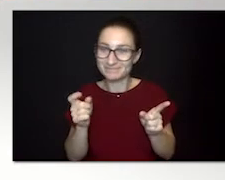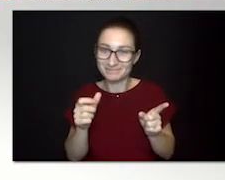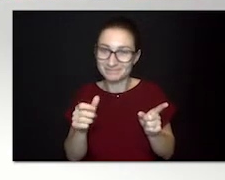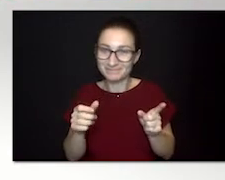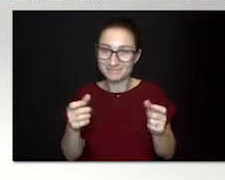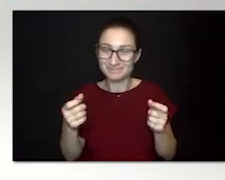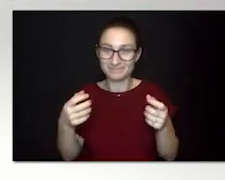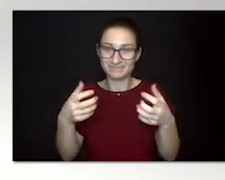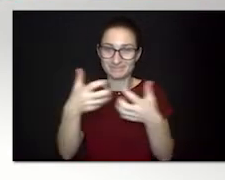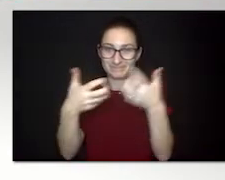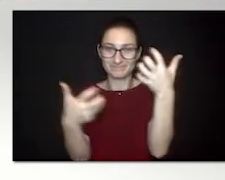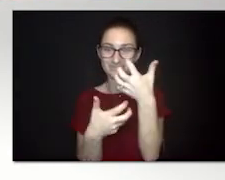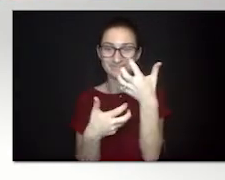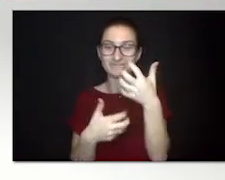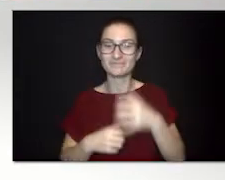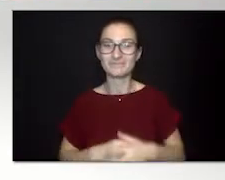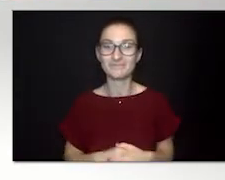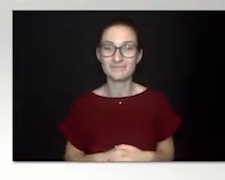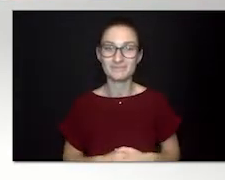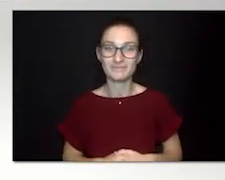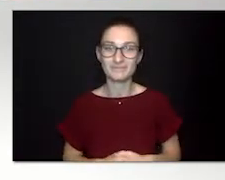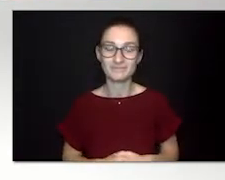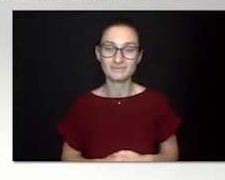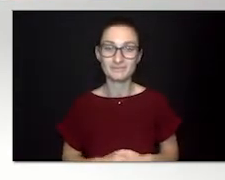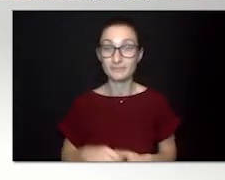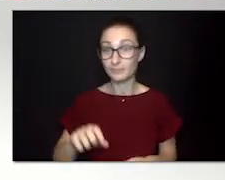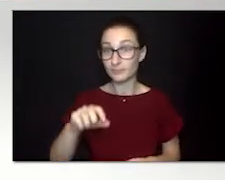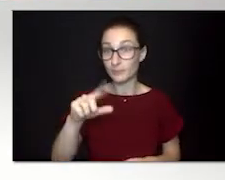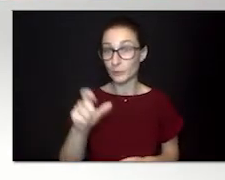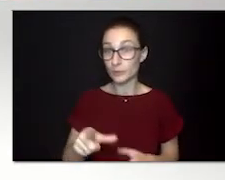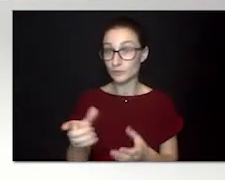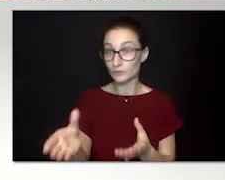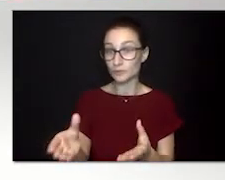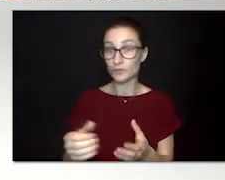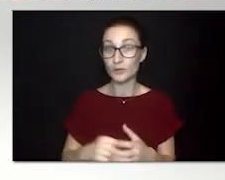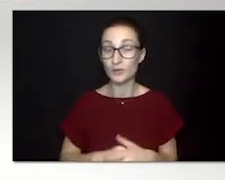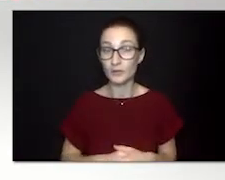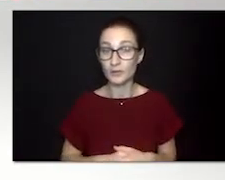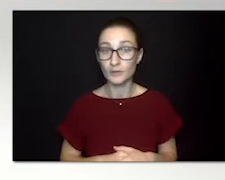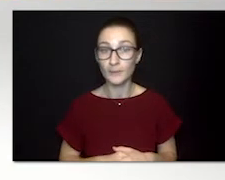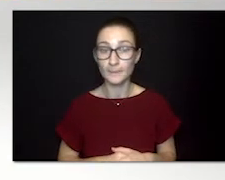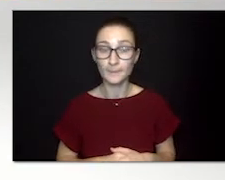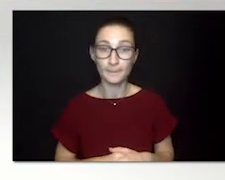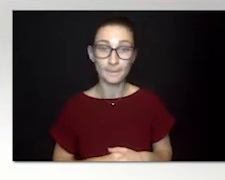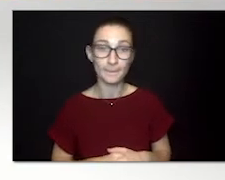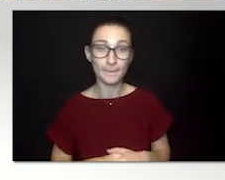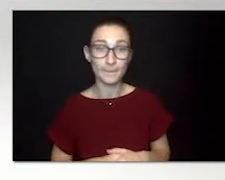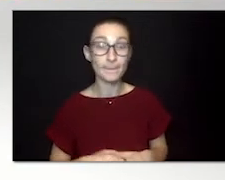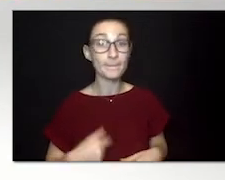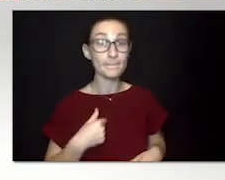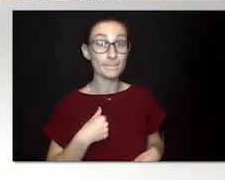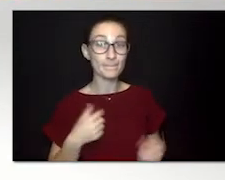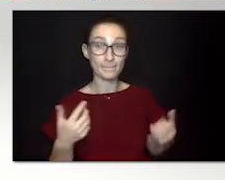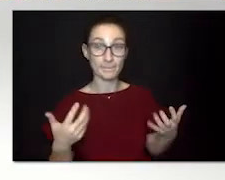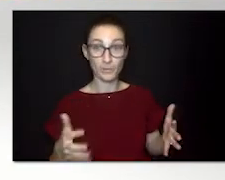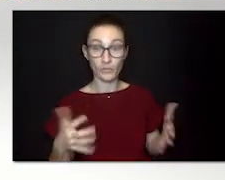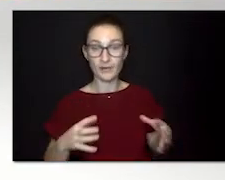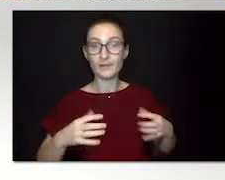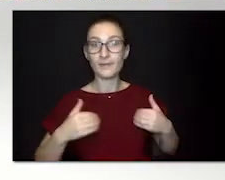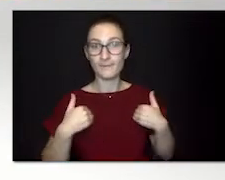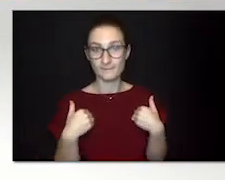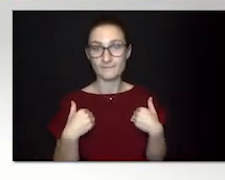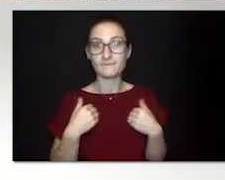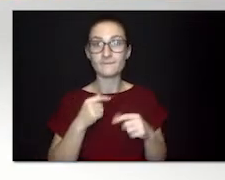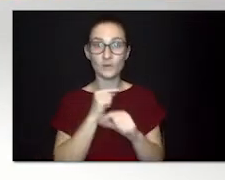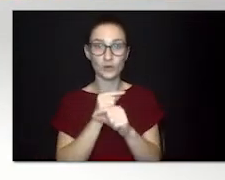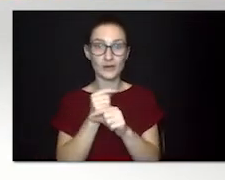powers. I think there was a question up here. And I'm gonna go way back to the standby guardian. Okay. So, I already had